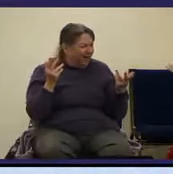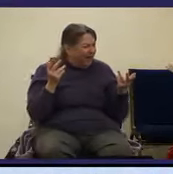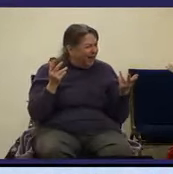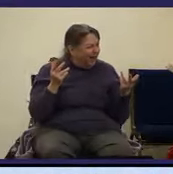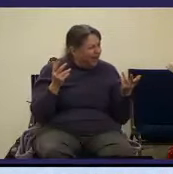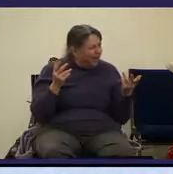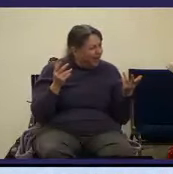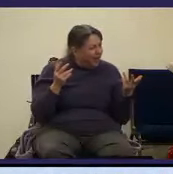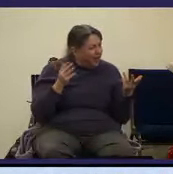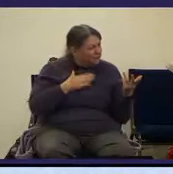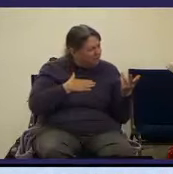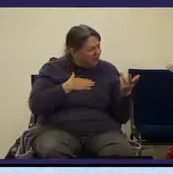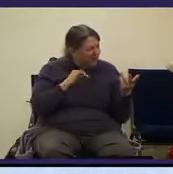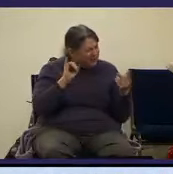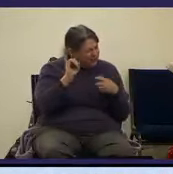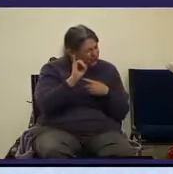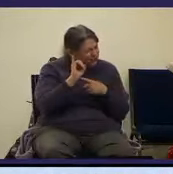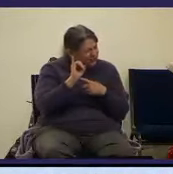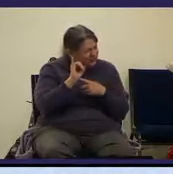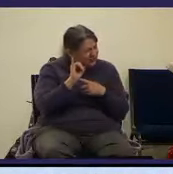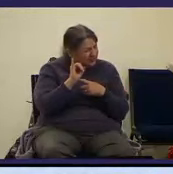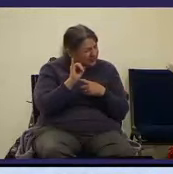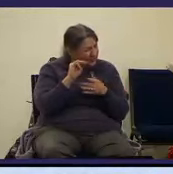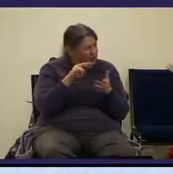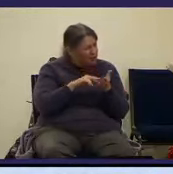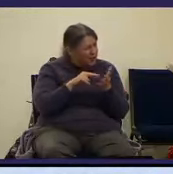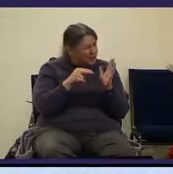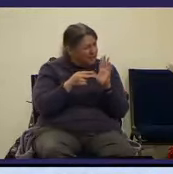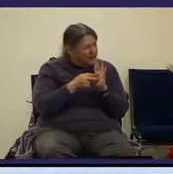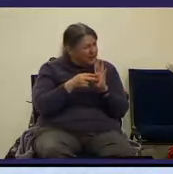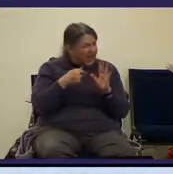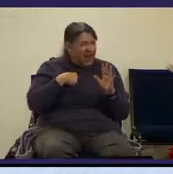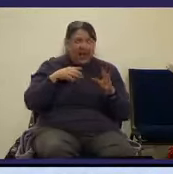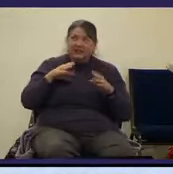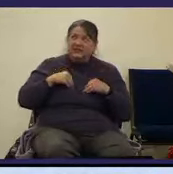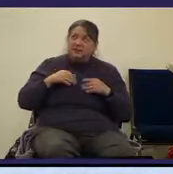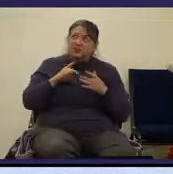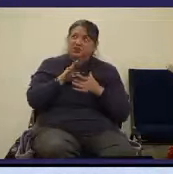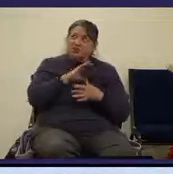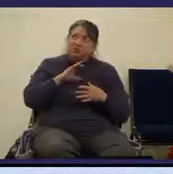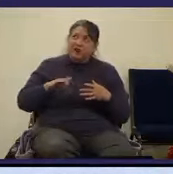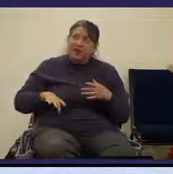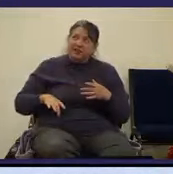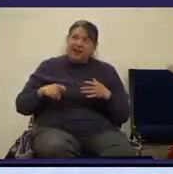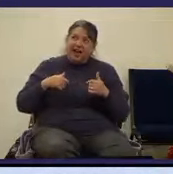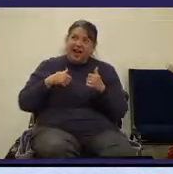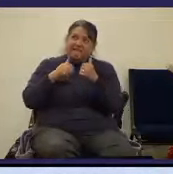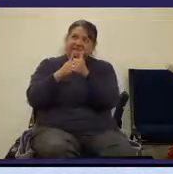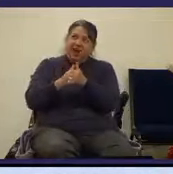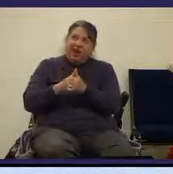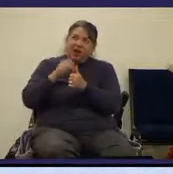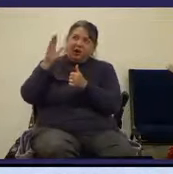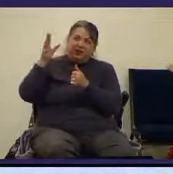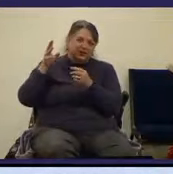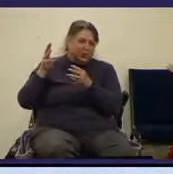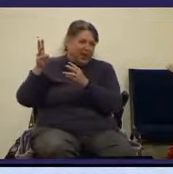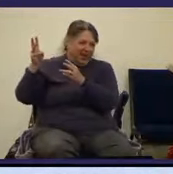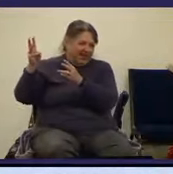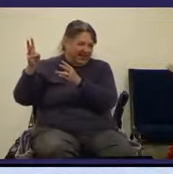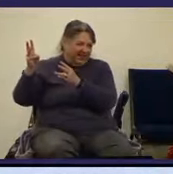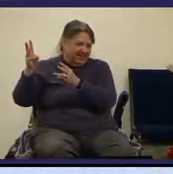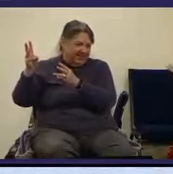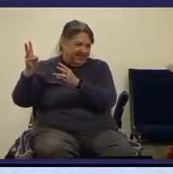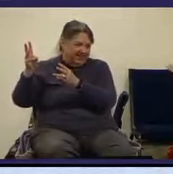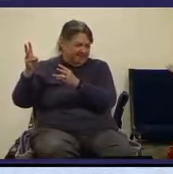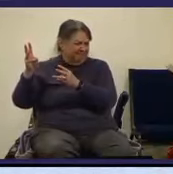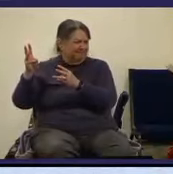to pay. All I do is to keep God's promise and walk in His holy way. No